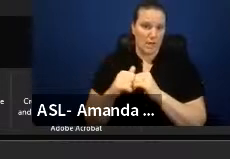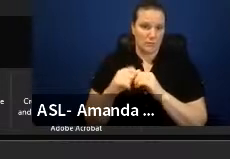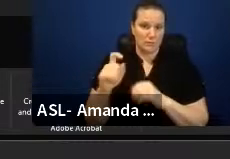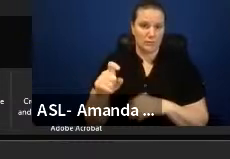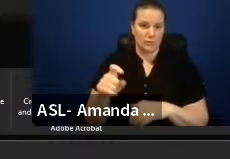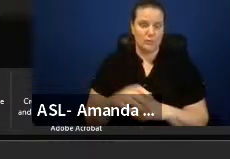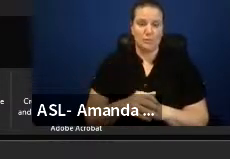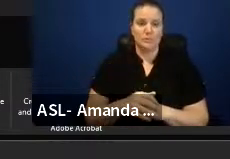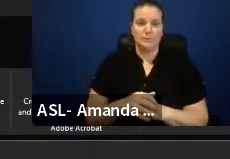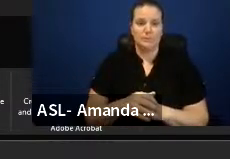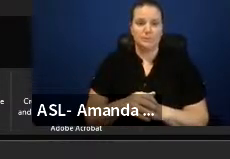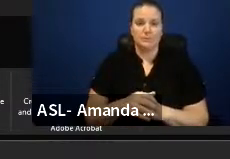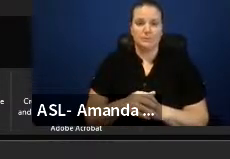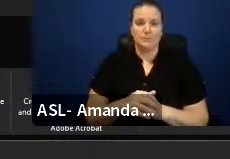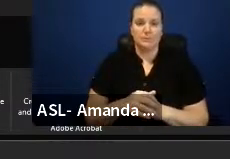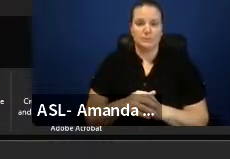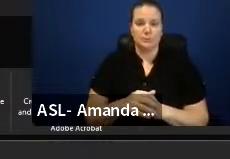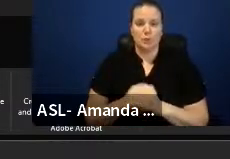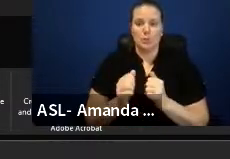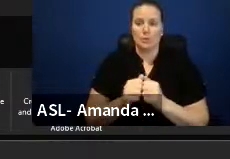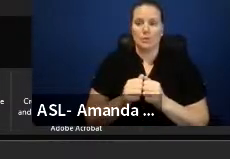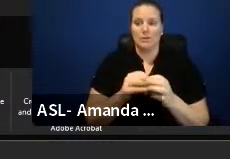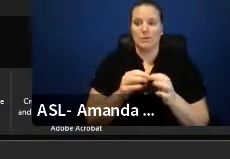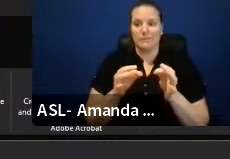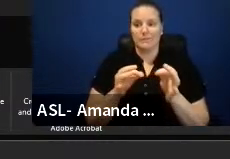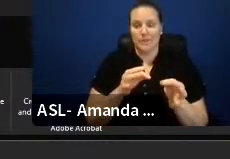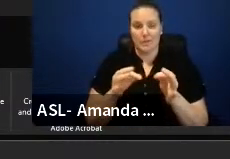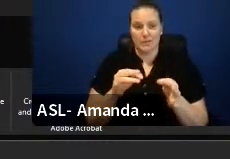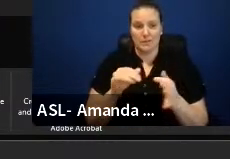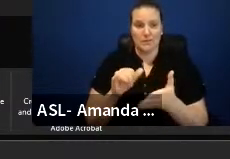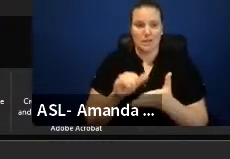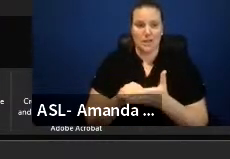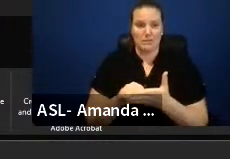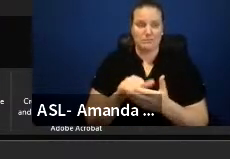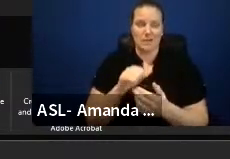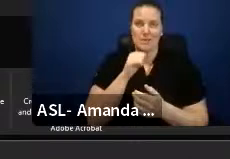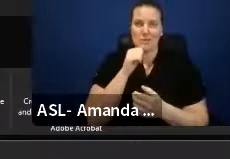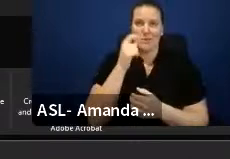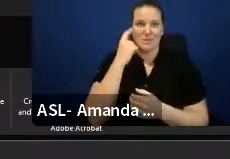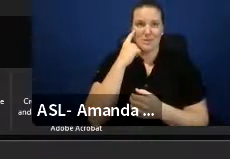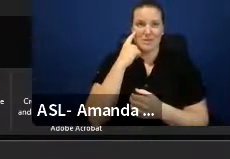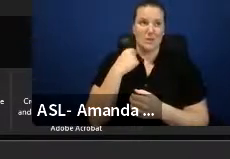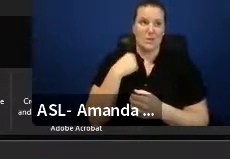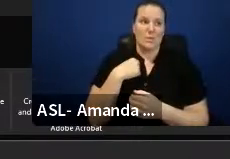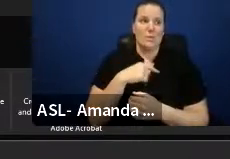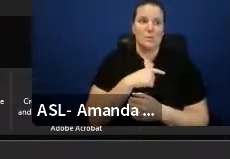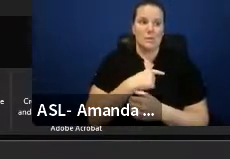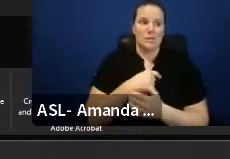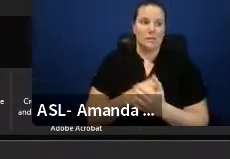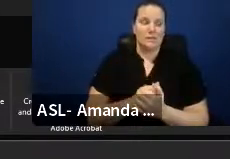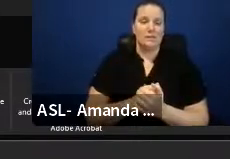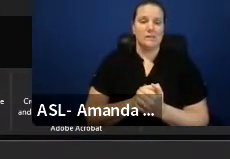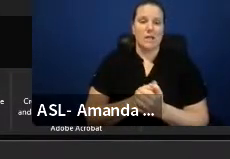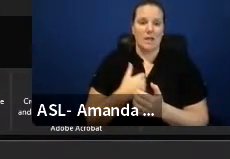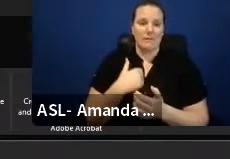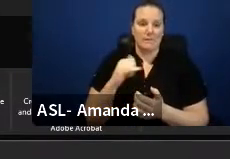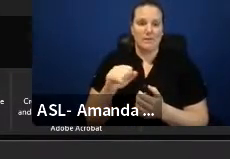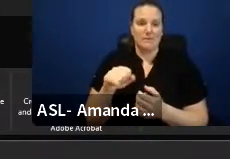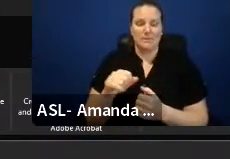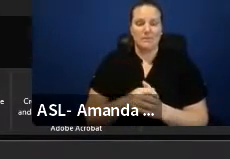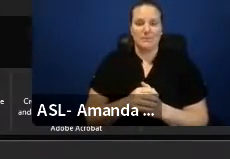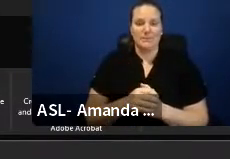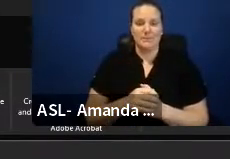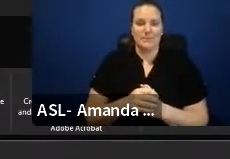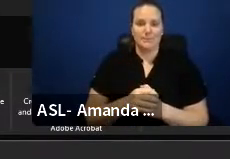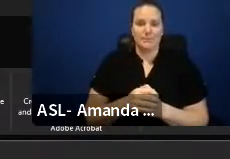Yep. So in terms of defining, I don't think we Got that. can do that. Yeah. And